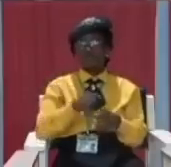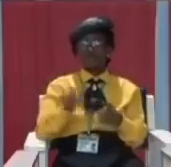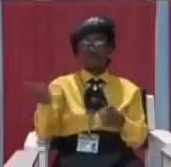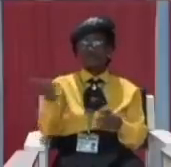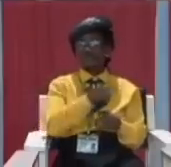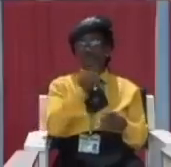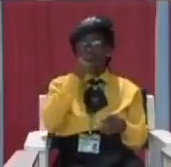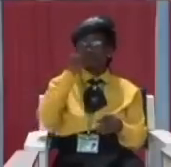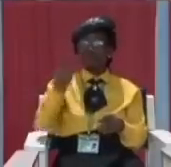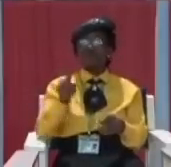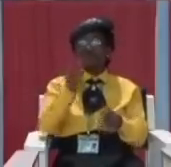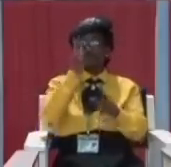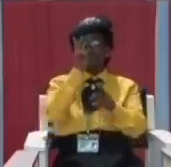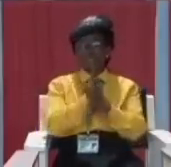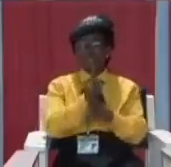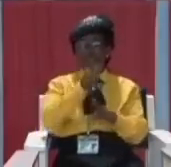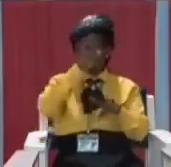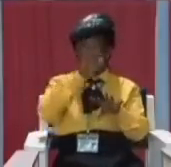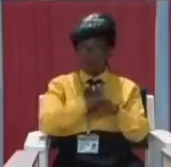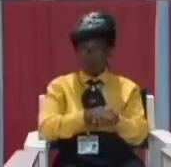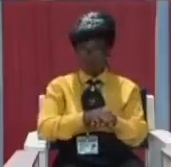it with fresh air.